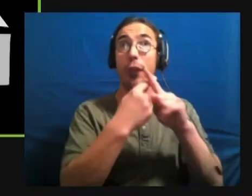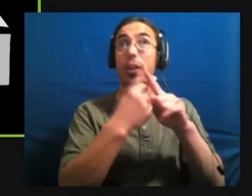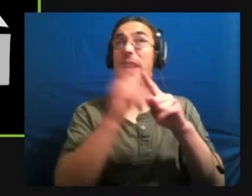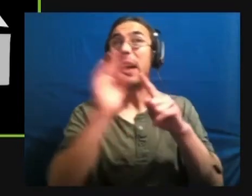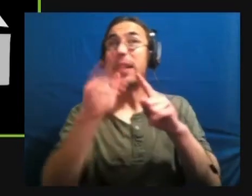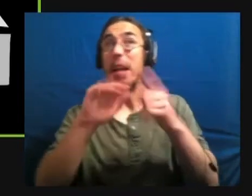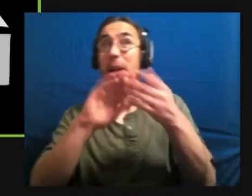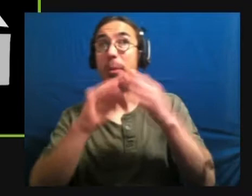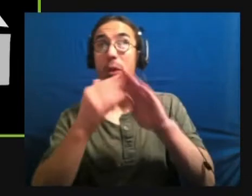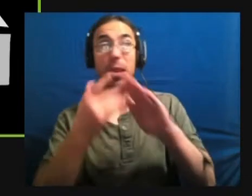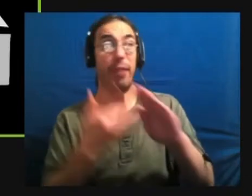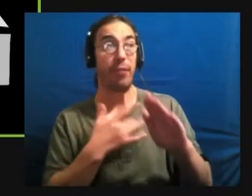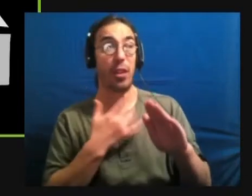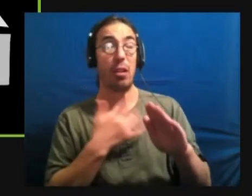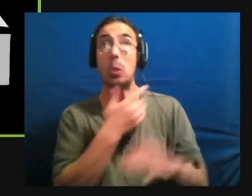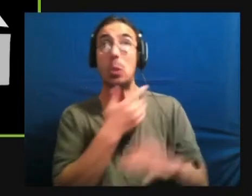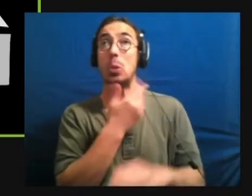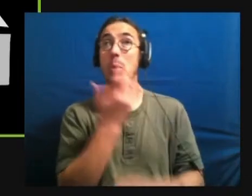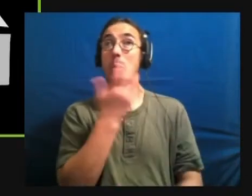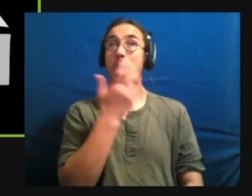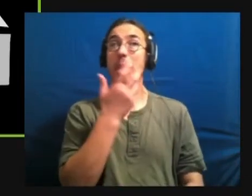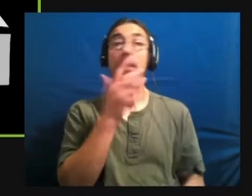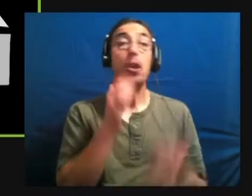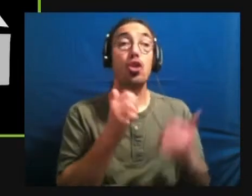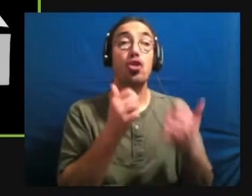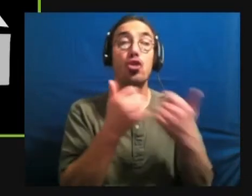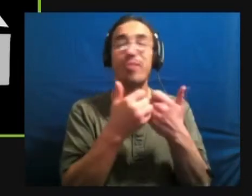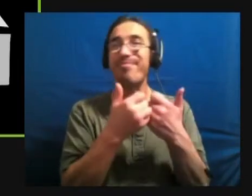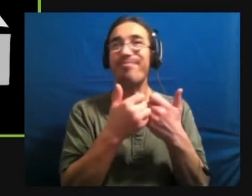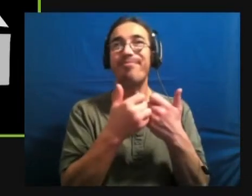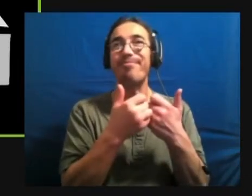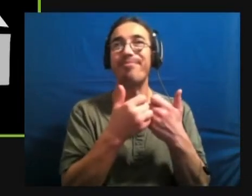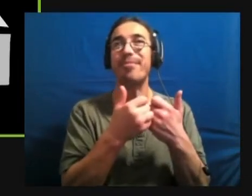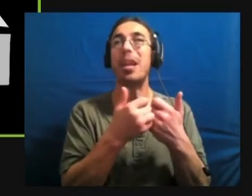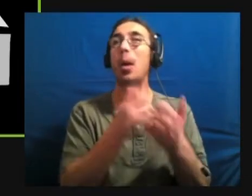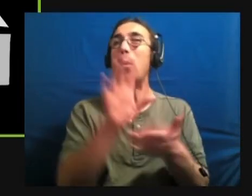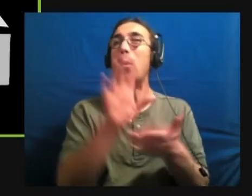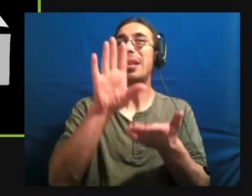that that challenge would diminish the health